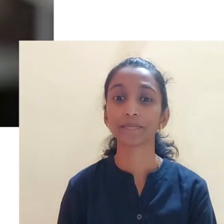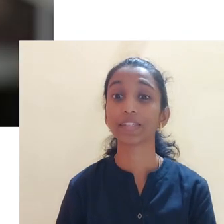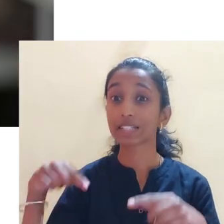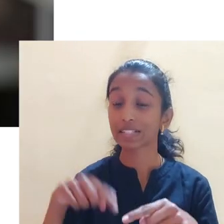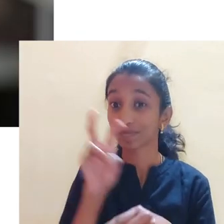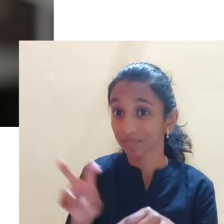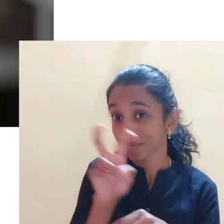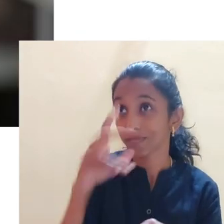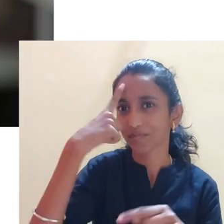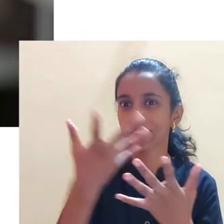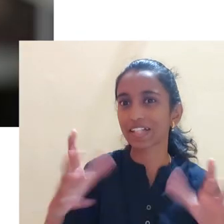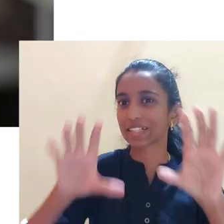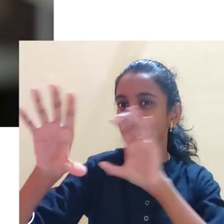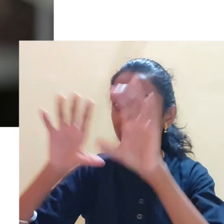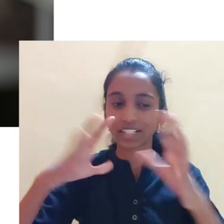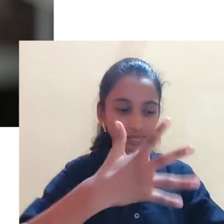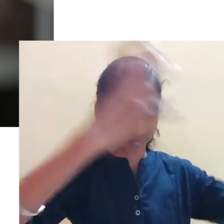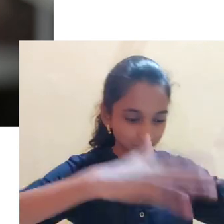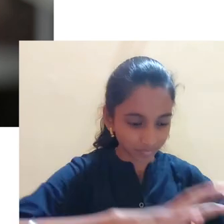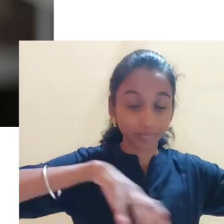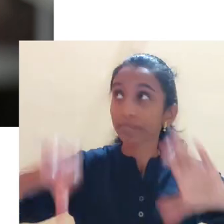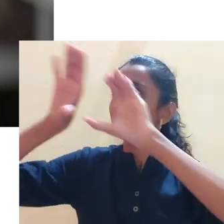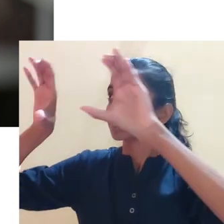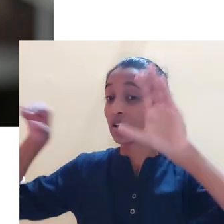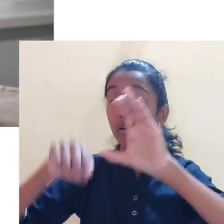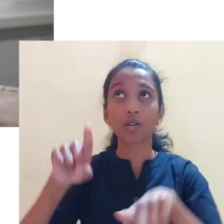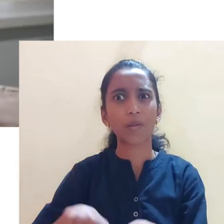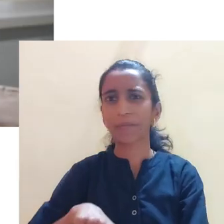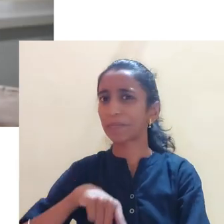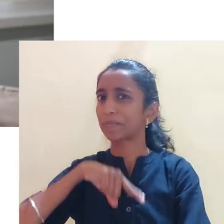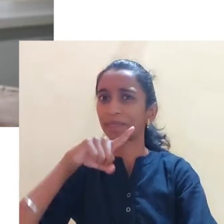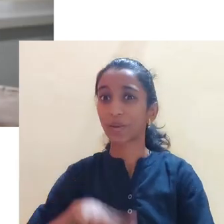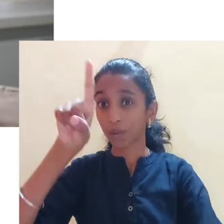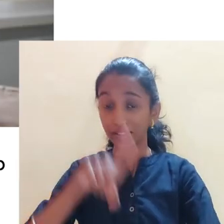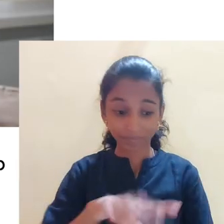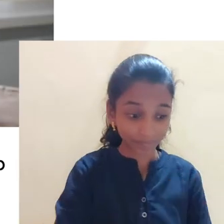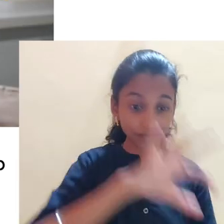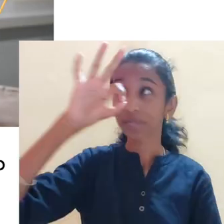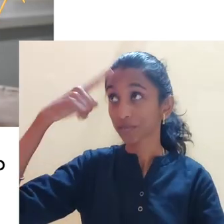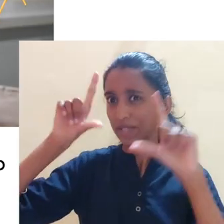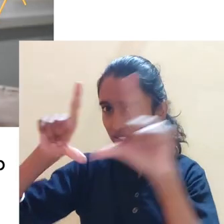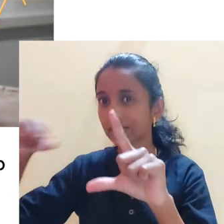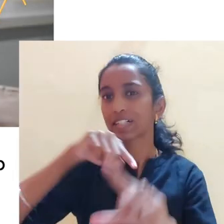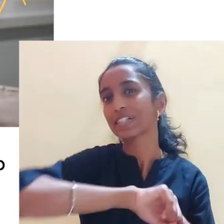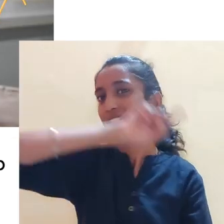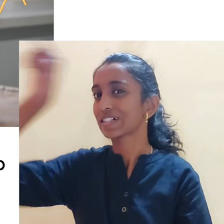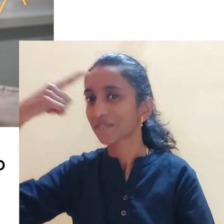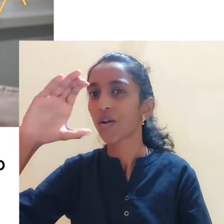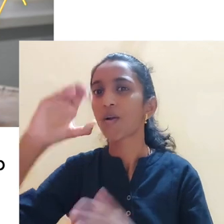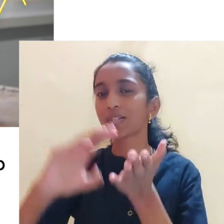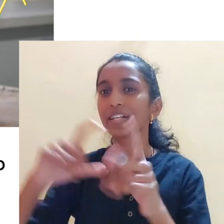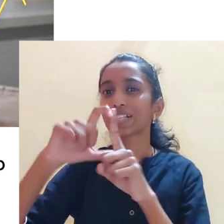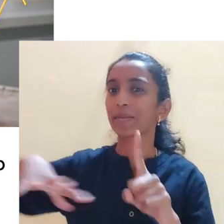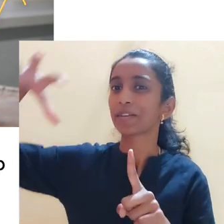The journey of an object from storage to display is a long one. Once chosen for the exhibition, they go to the